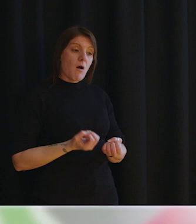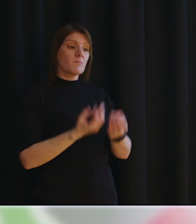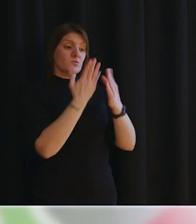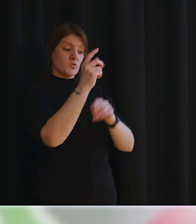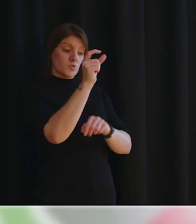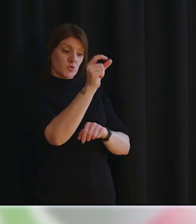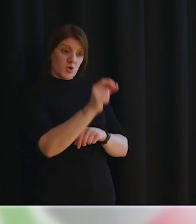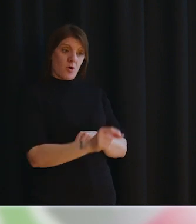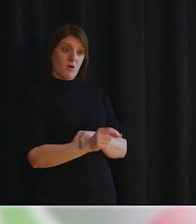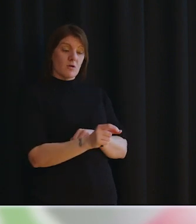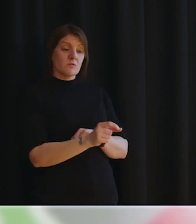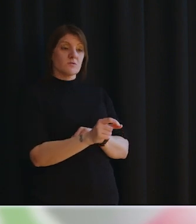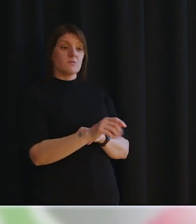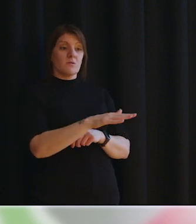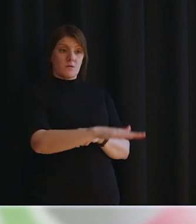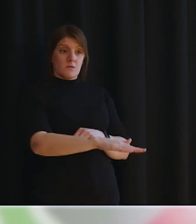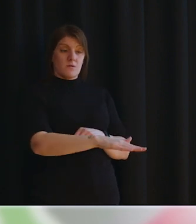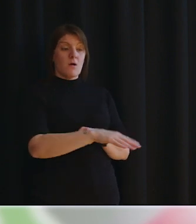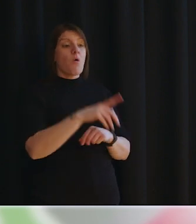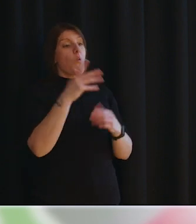person.